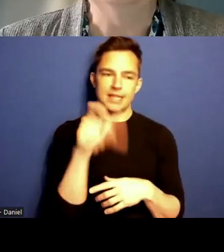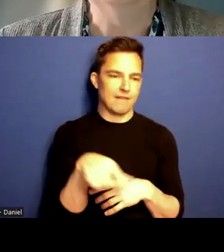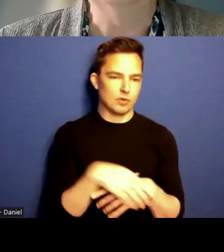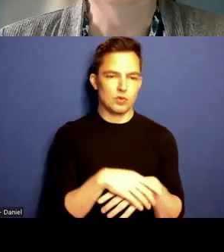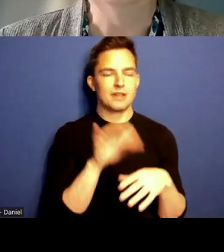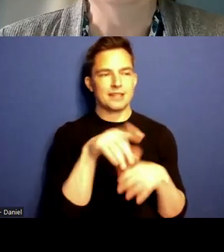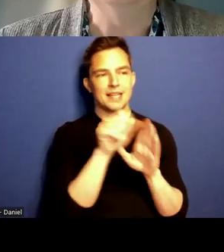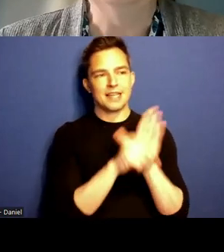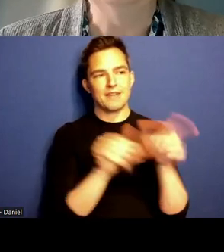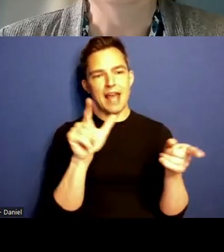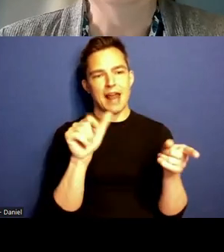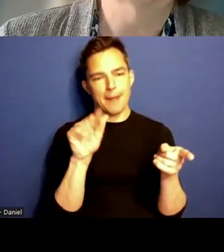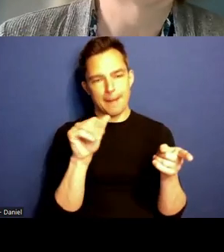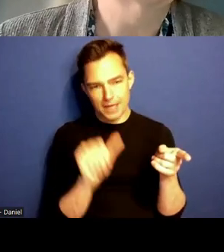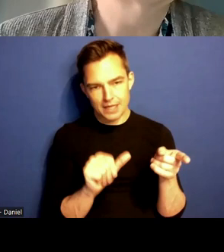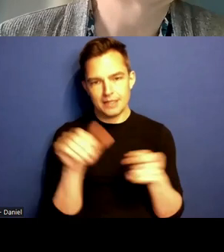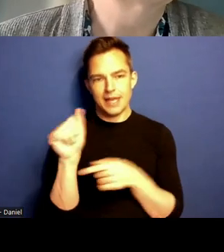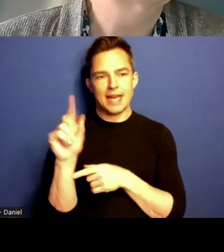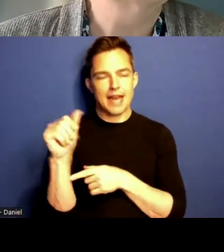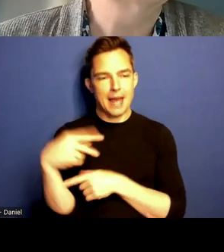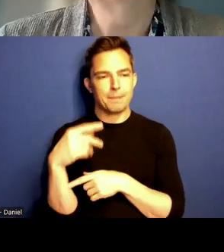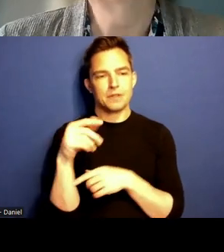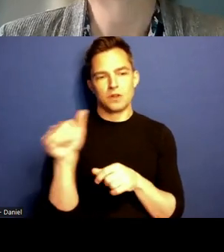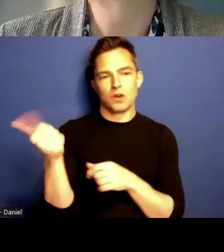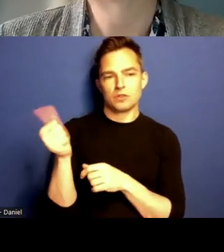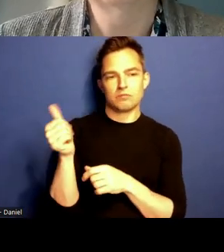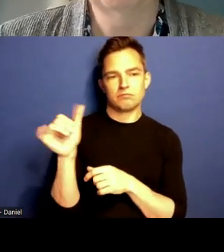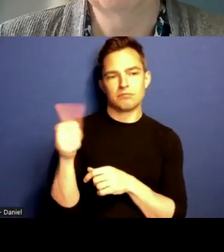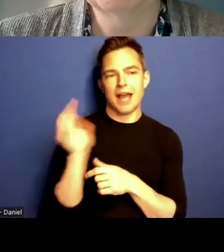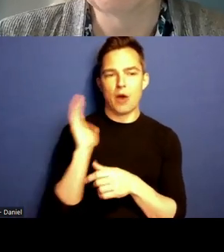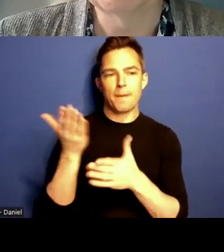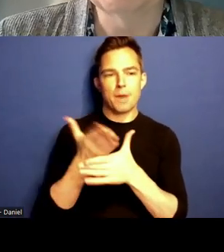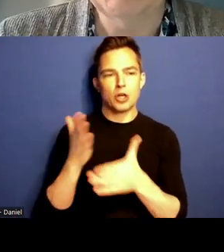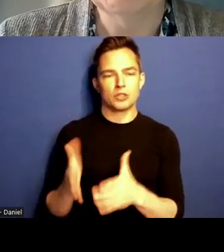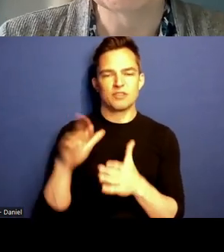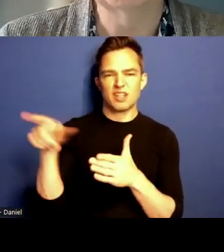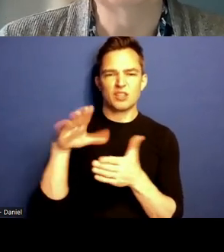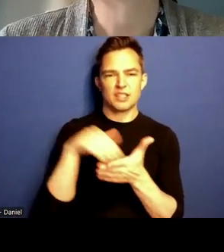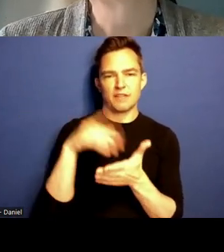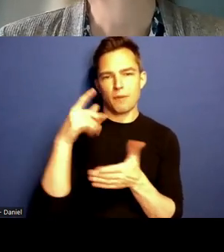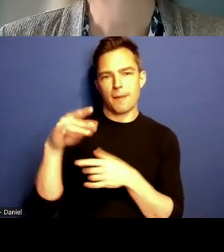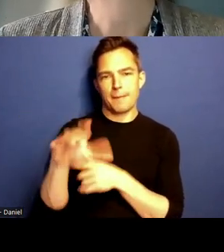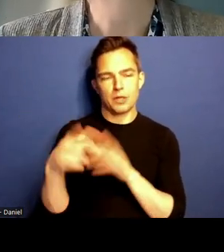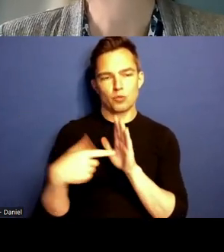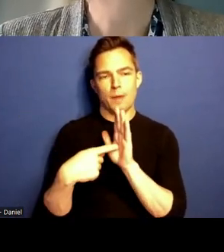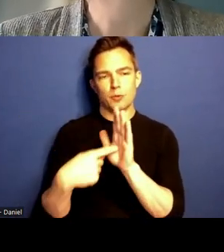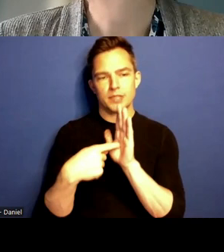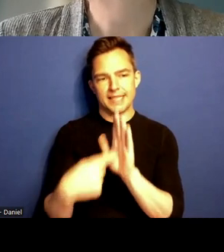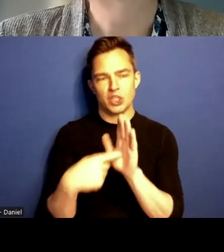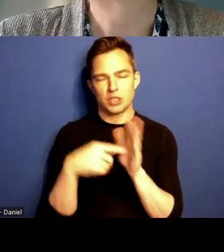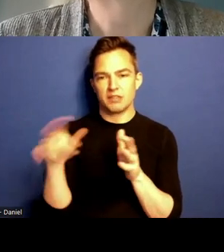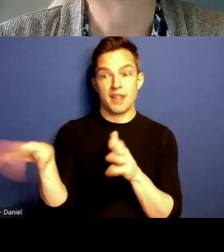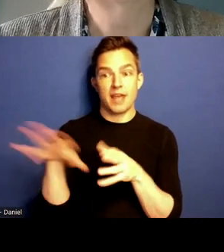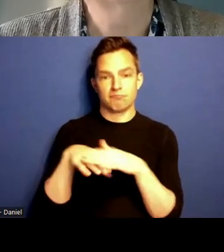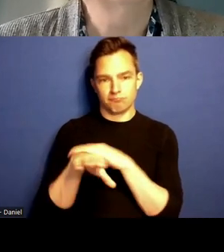state of Alabama and ADAP, along with our partners at the Center for Public Representation, did enter into